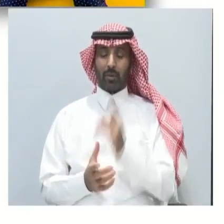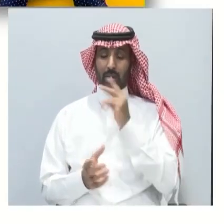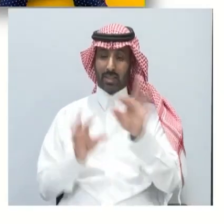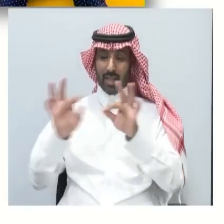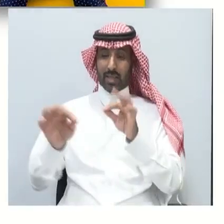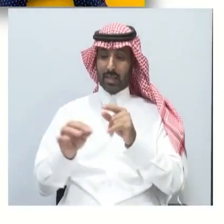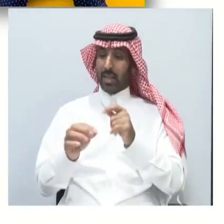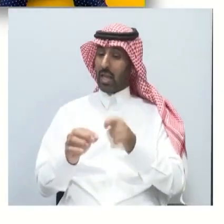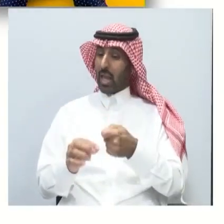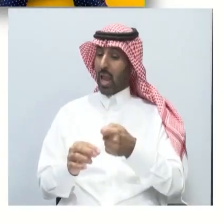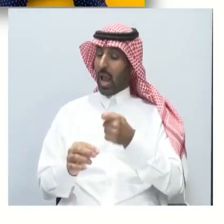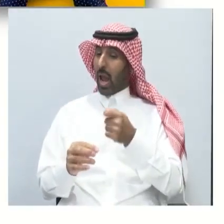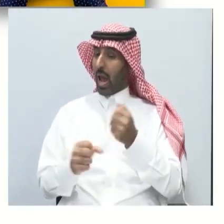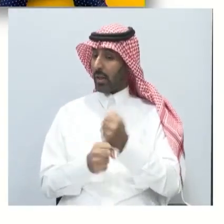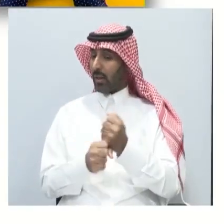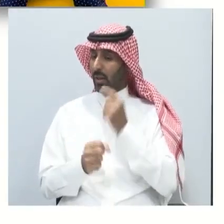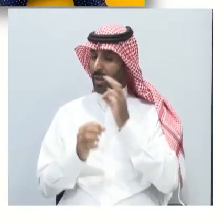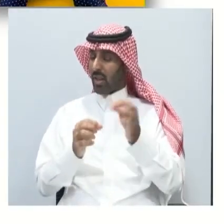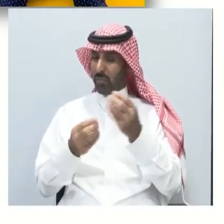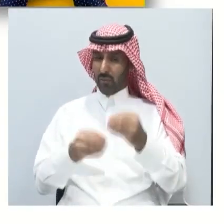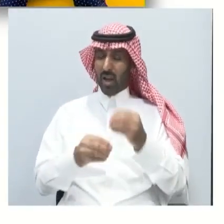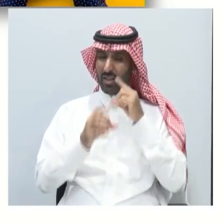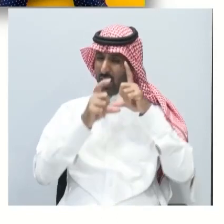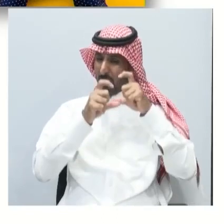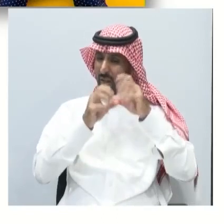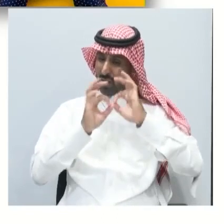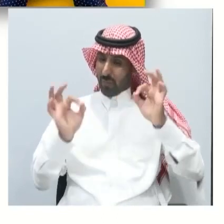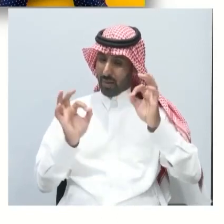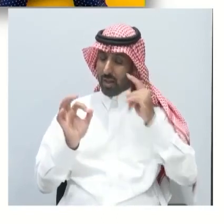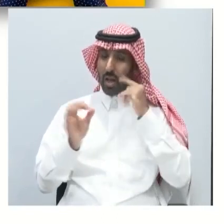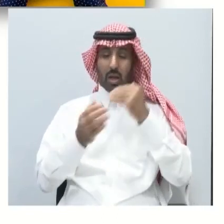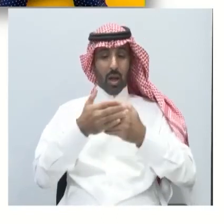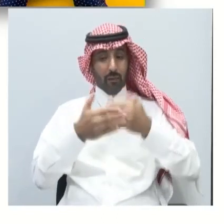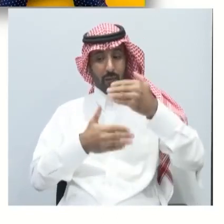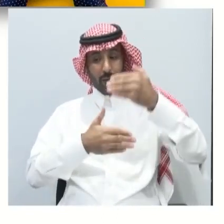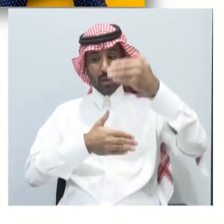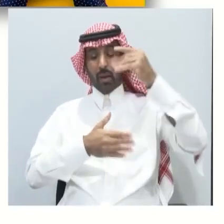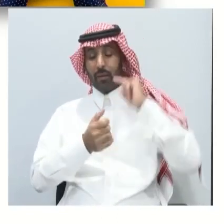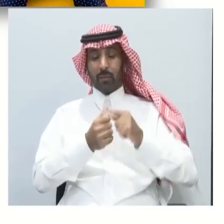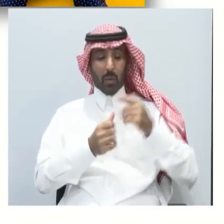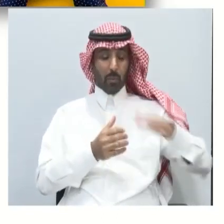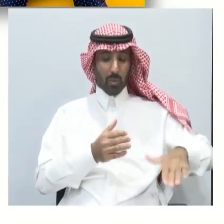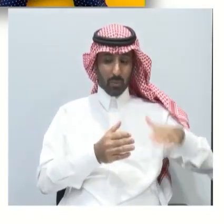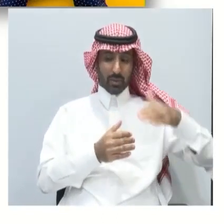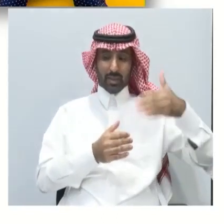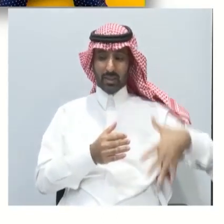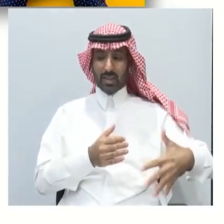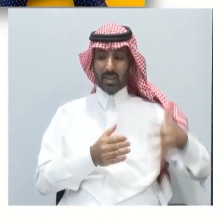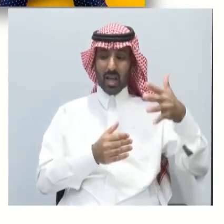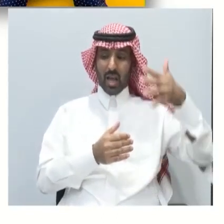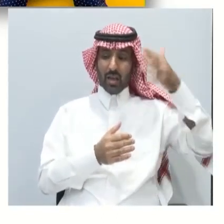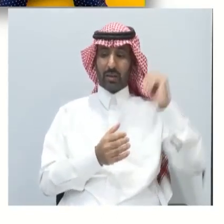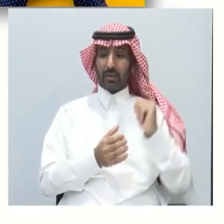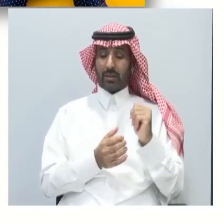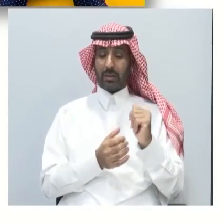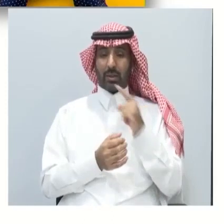Select key events that provide a complete picture of how someone's life developed from the time they were born. So usually when